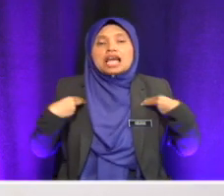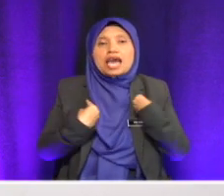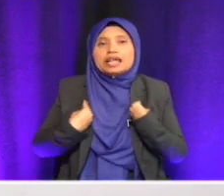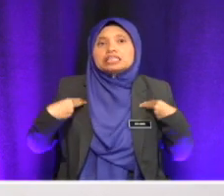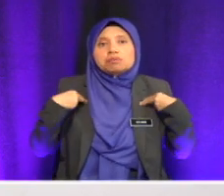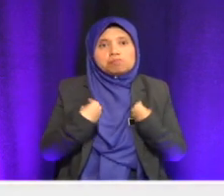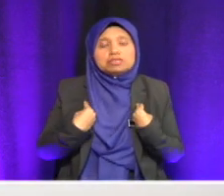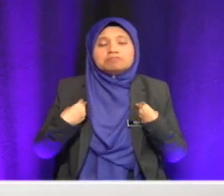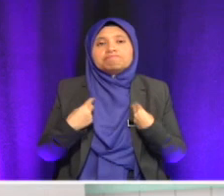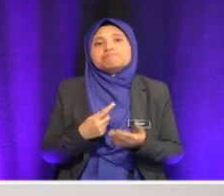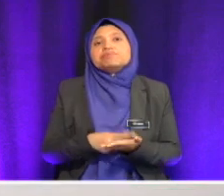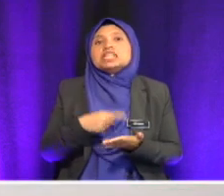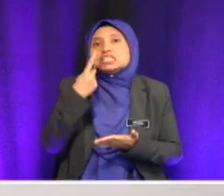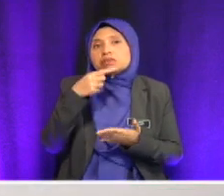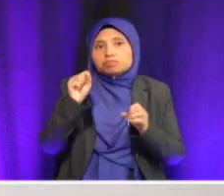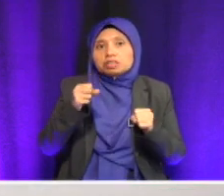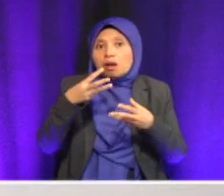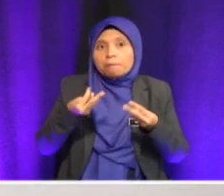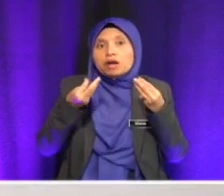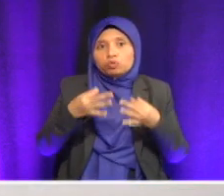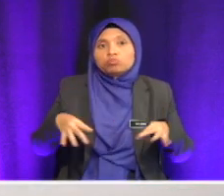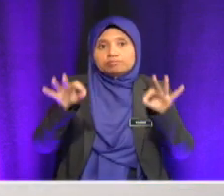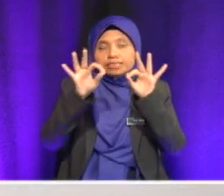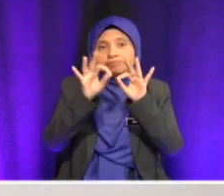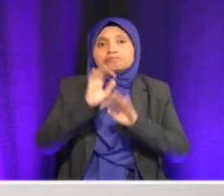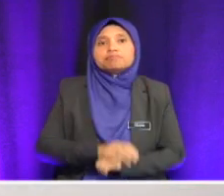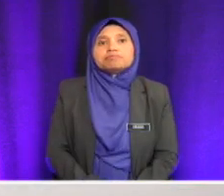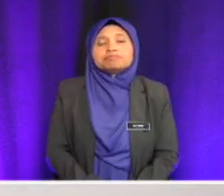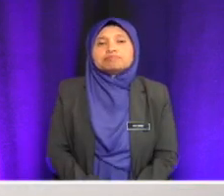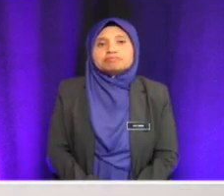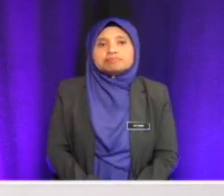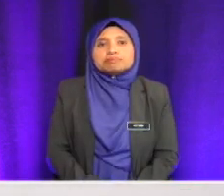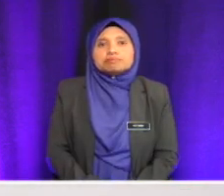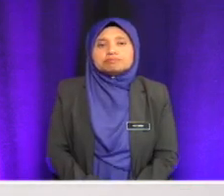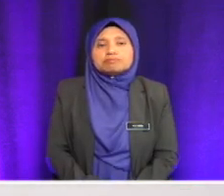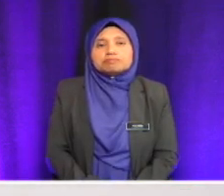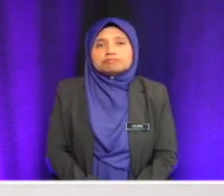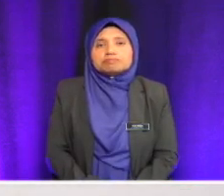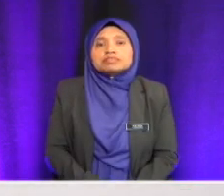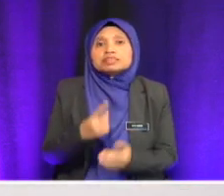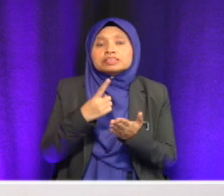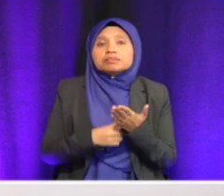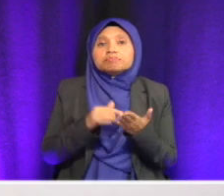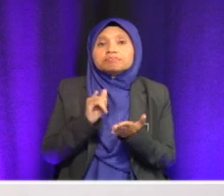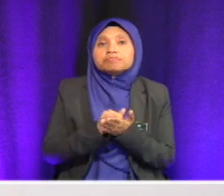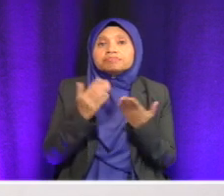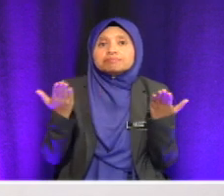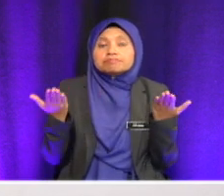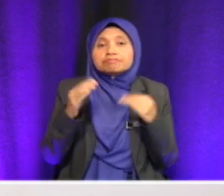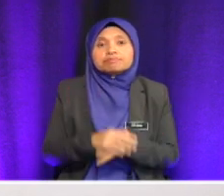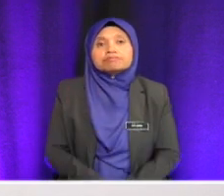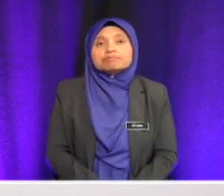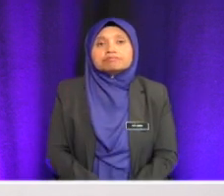Amazing facts Okay. about animals. Yes, Shamimi, you look eager to share your answer. Okay. What is this amazing fact? I want to know as well.